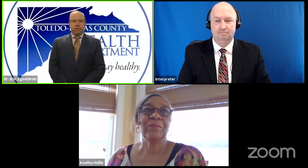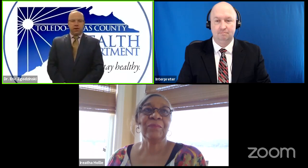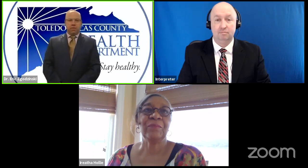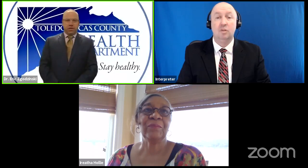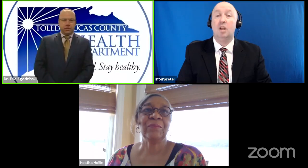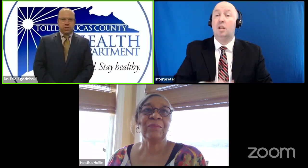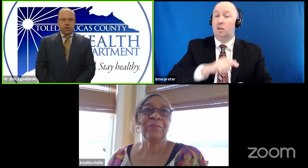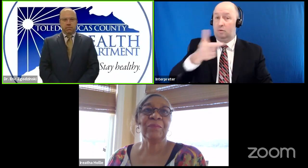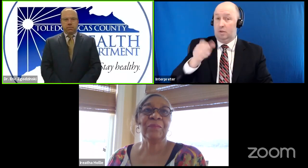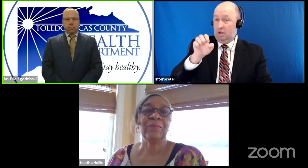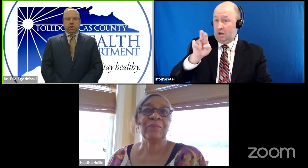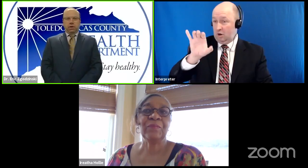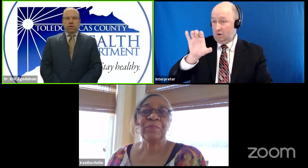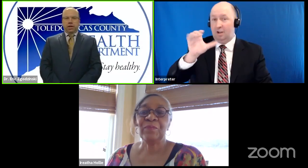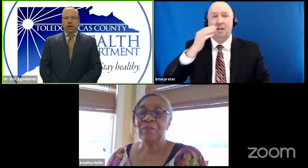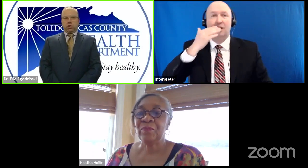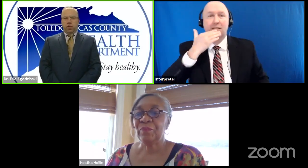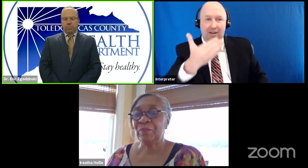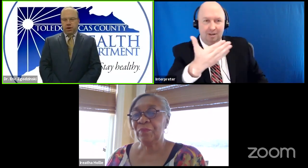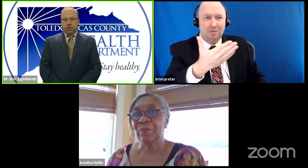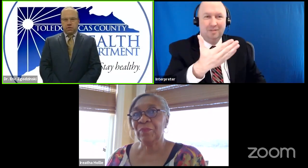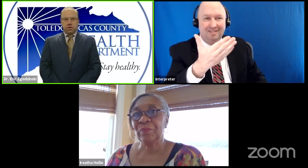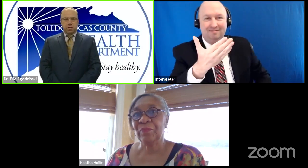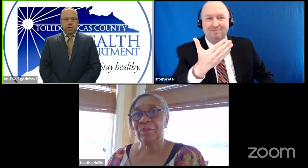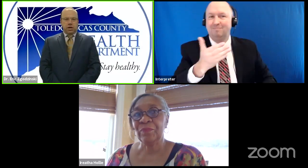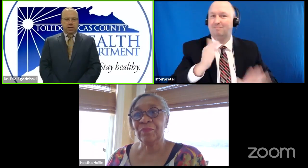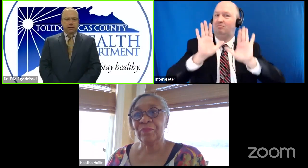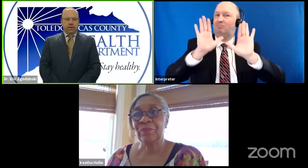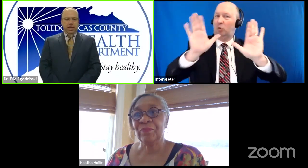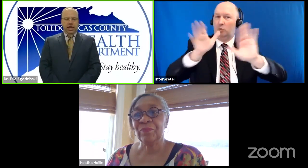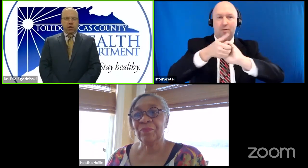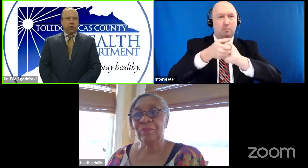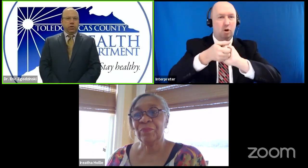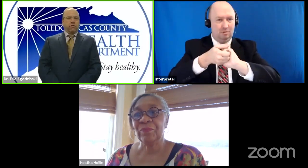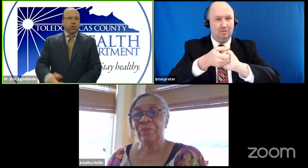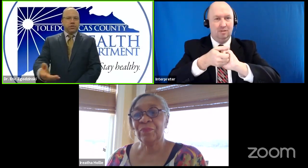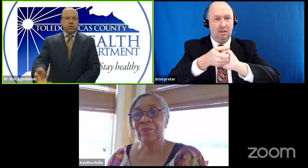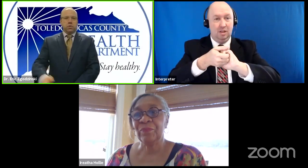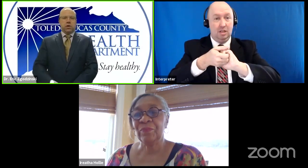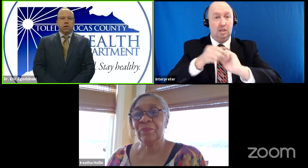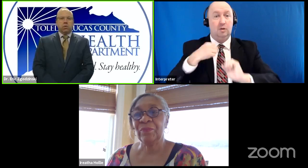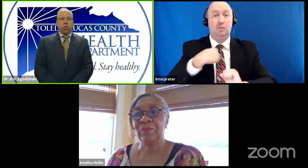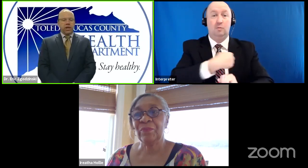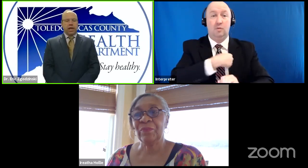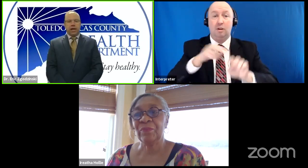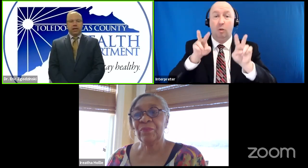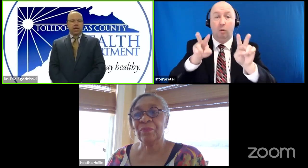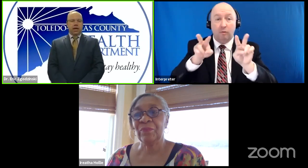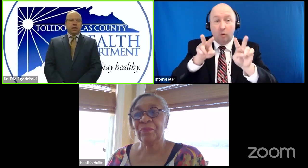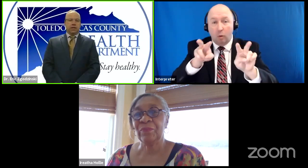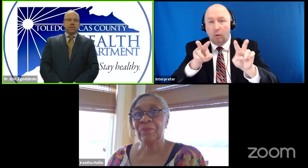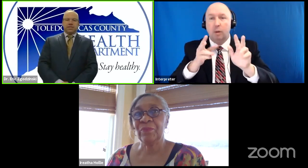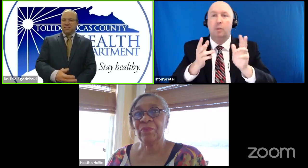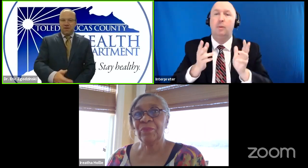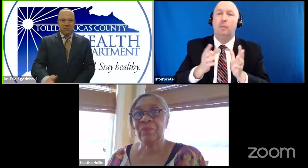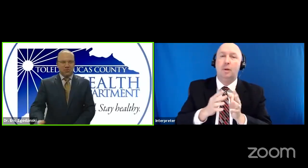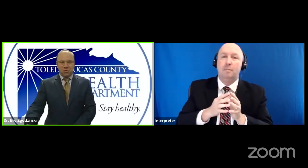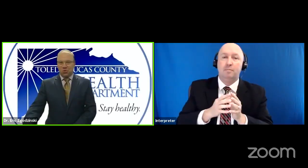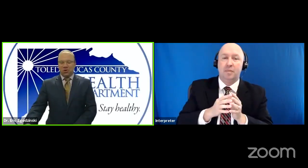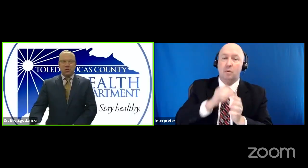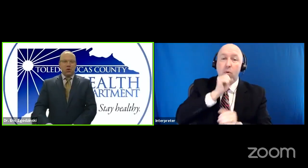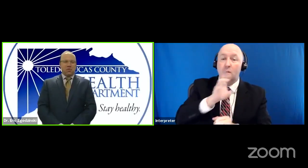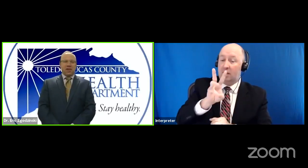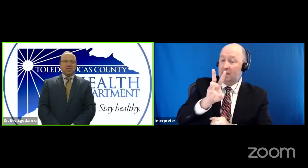Thank you so very much. Again, great partner. And we look forward to working on 65